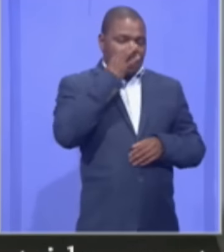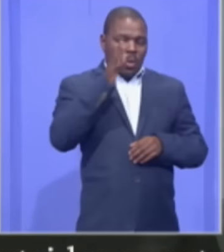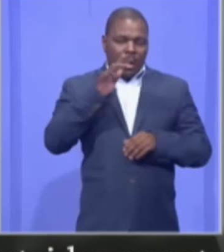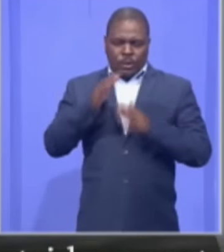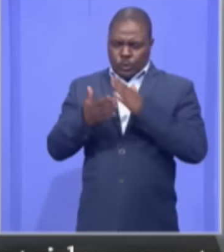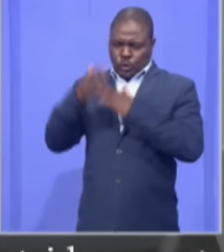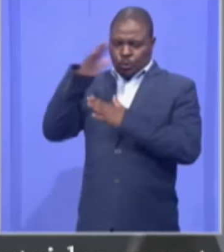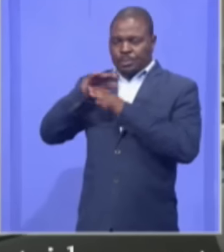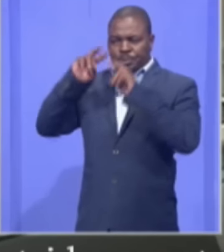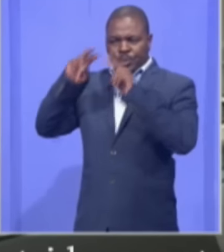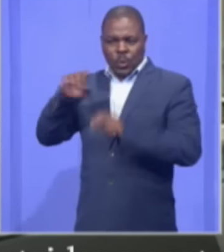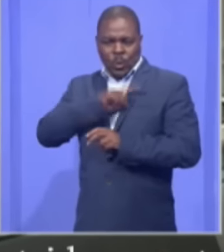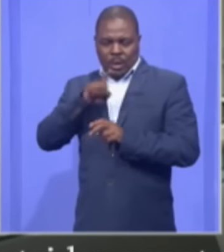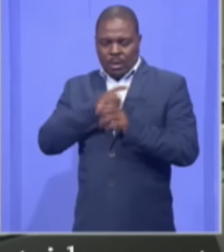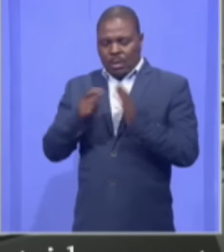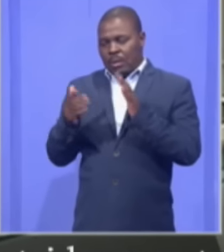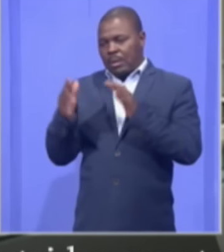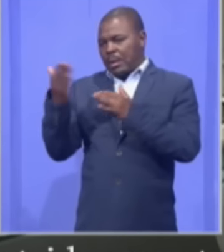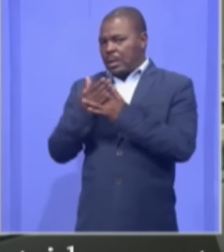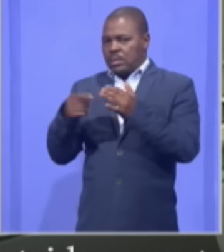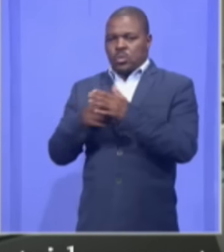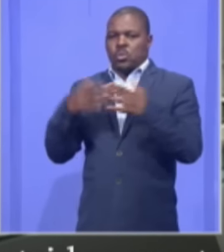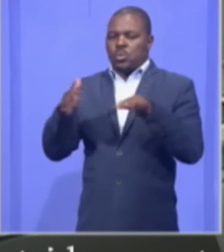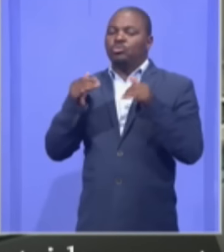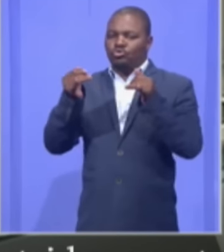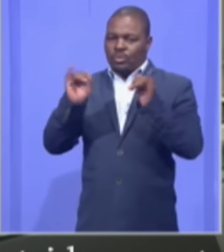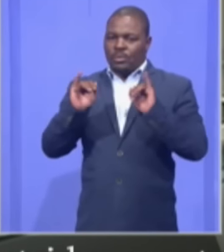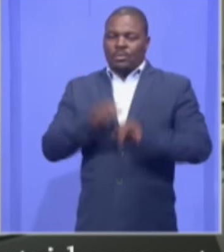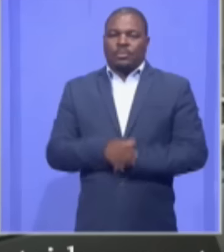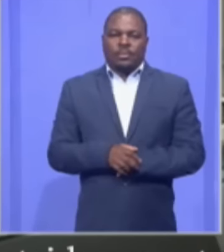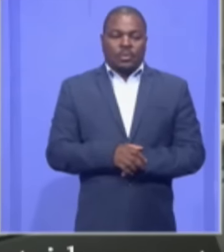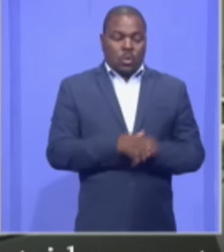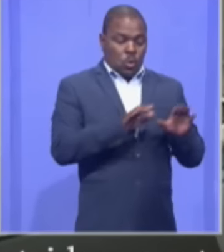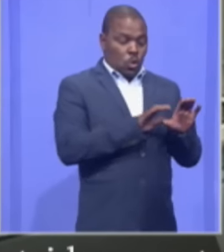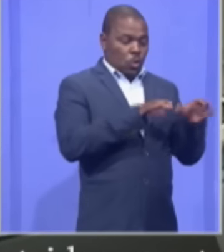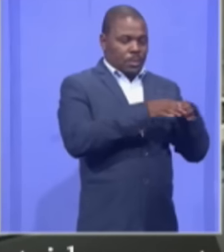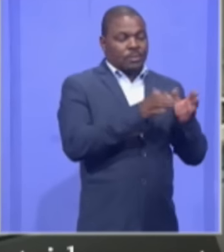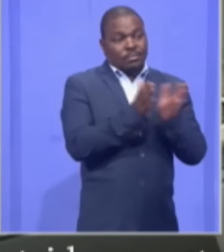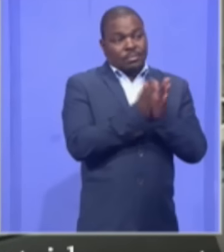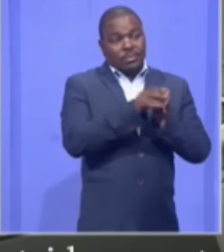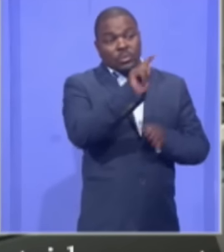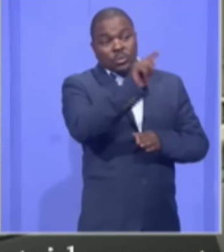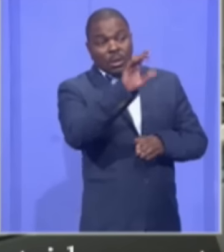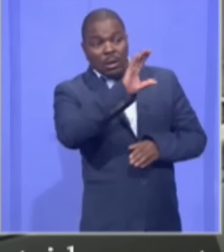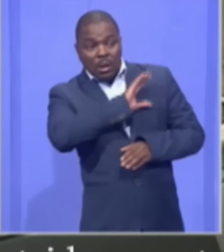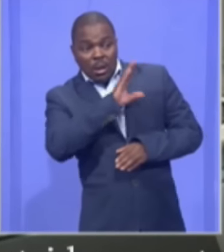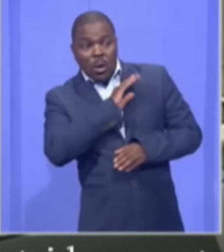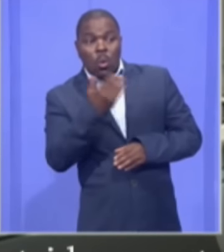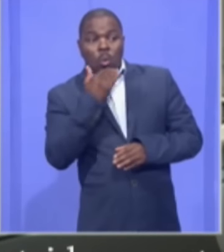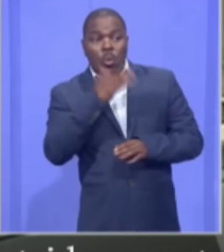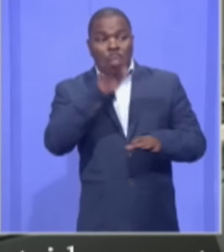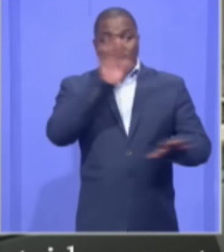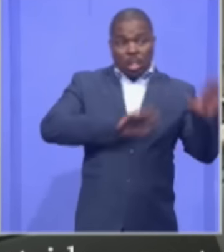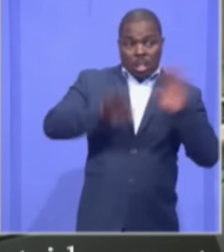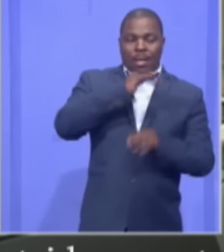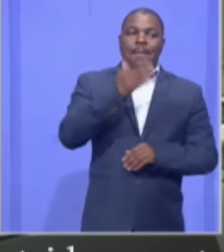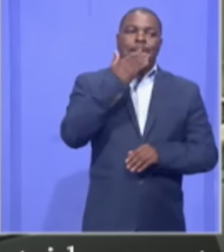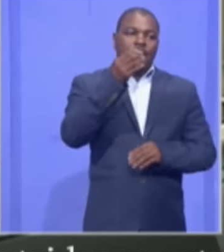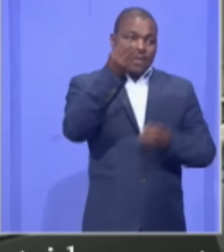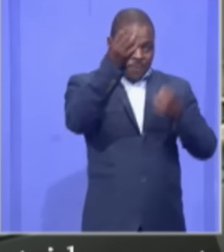latela mofuta wa diqoso kgahlano le khampani ena. Komishini e kupile bareki ba amehang ho nehelana